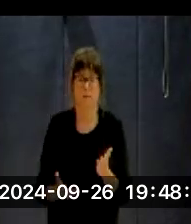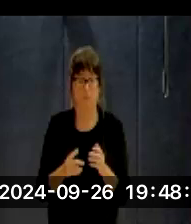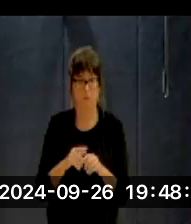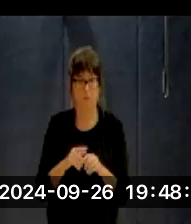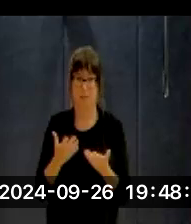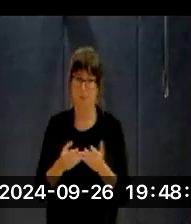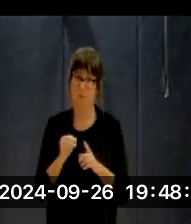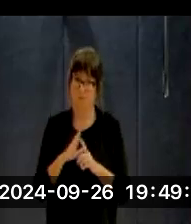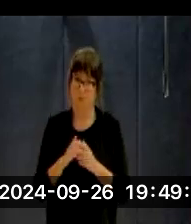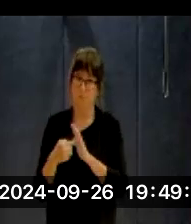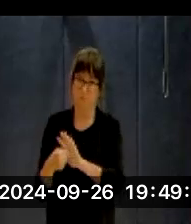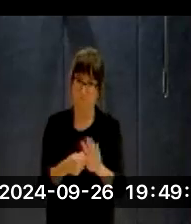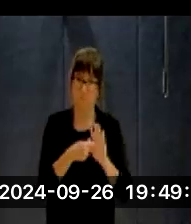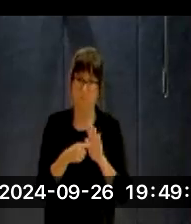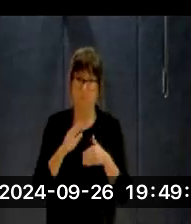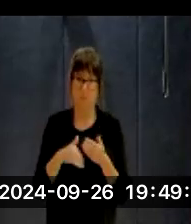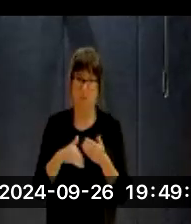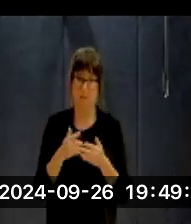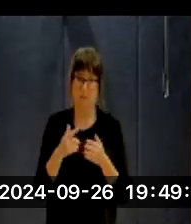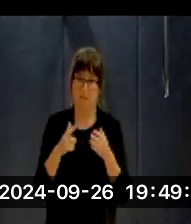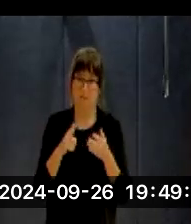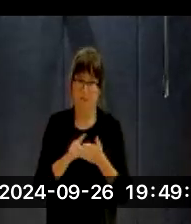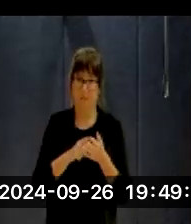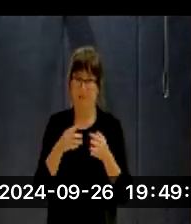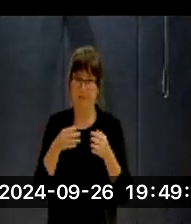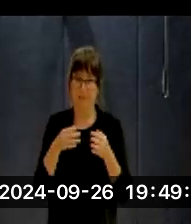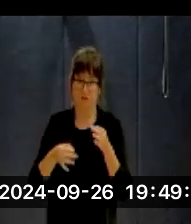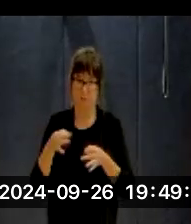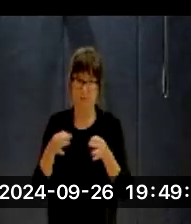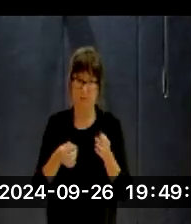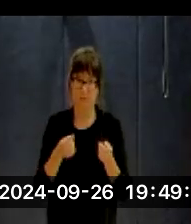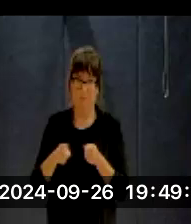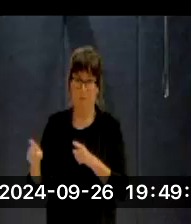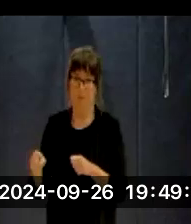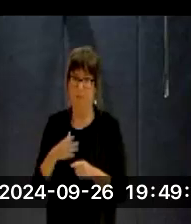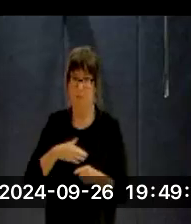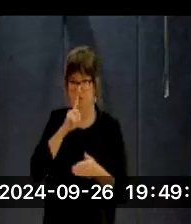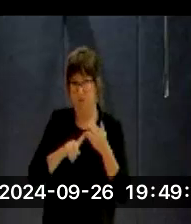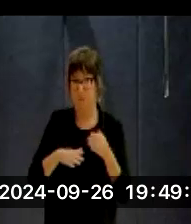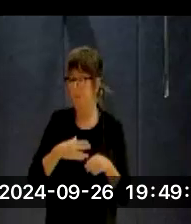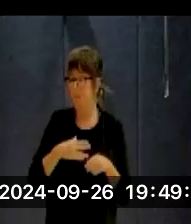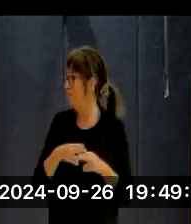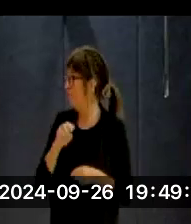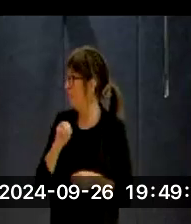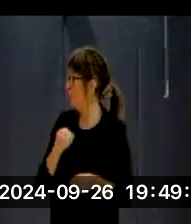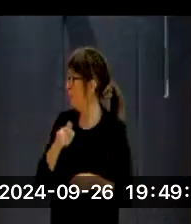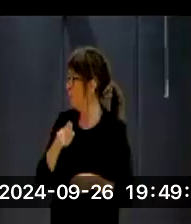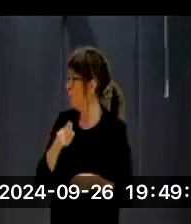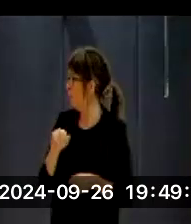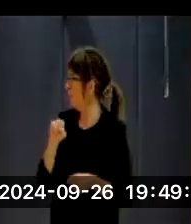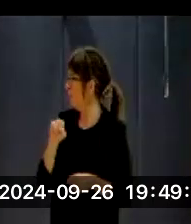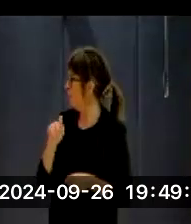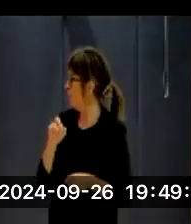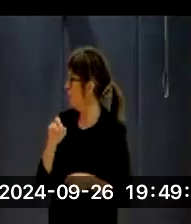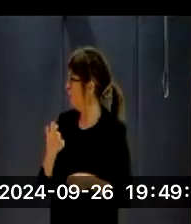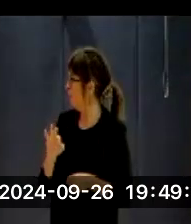this litigation going on. And please look me up, Maria Isabel Arias and the YouTube movement. And we're